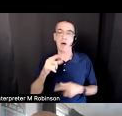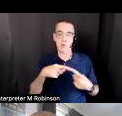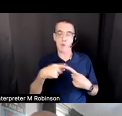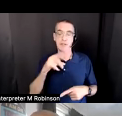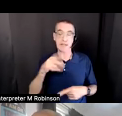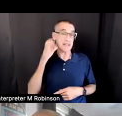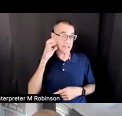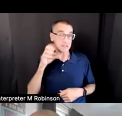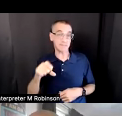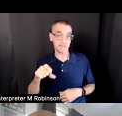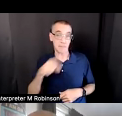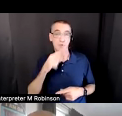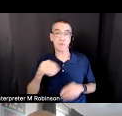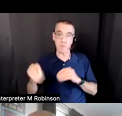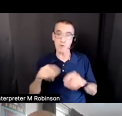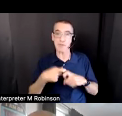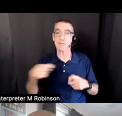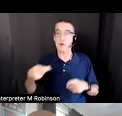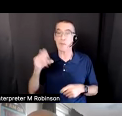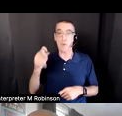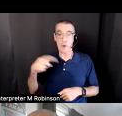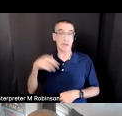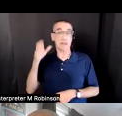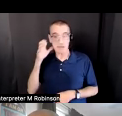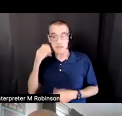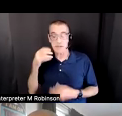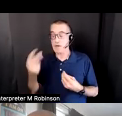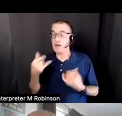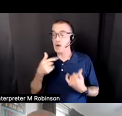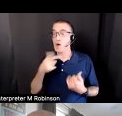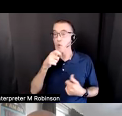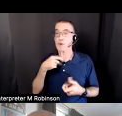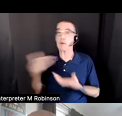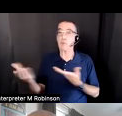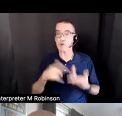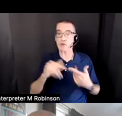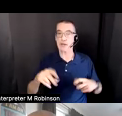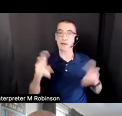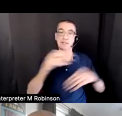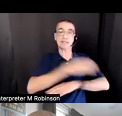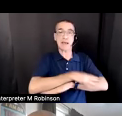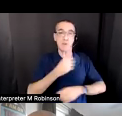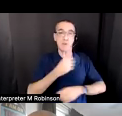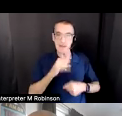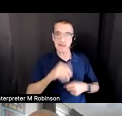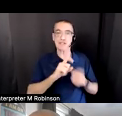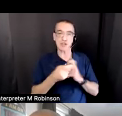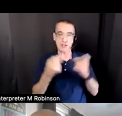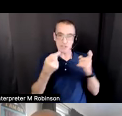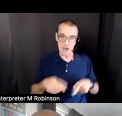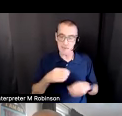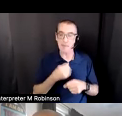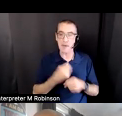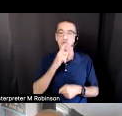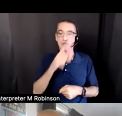to them, it was moving them from, okay, we listened to them, okay, who can we bring to the table to help make this change happen, and make sure that